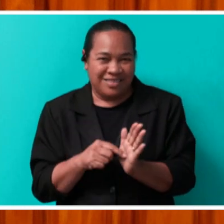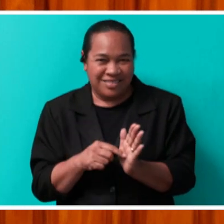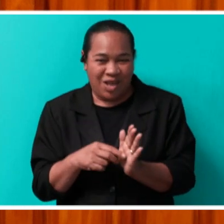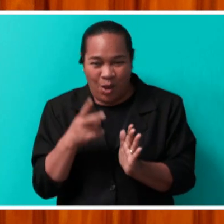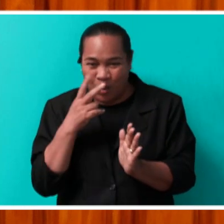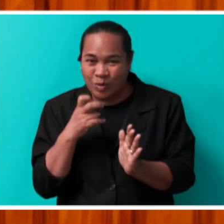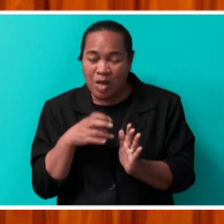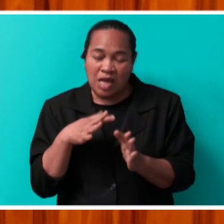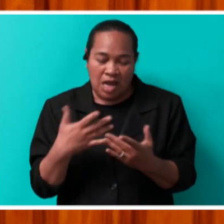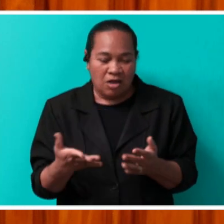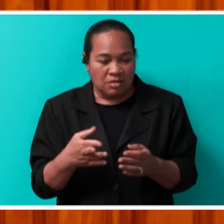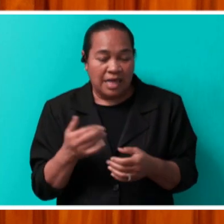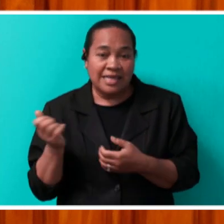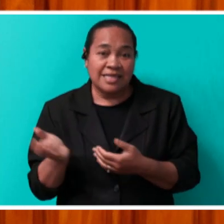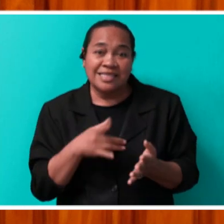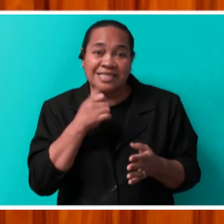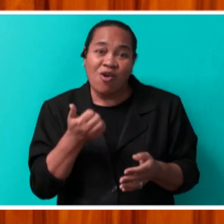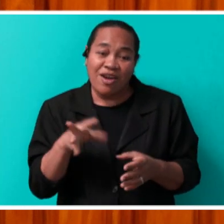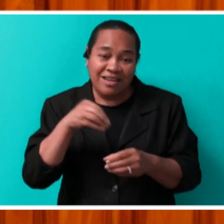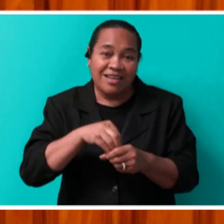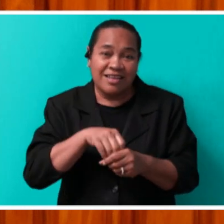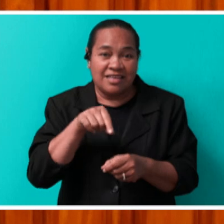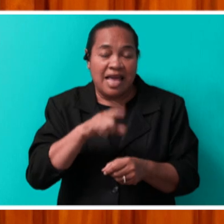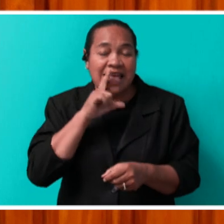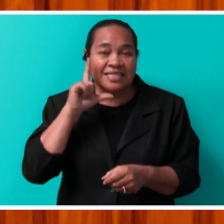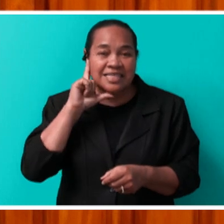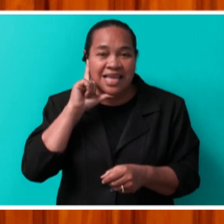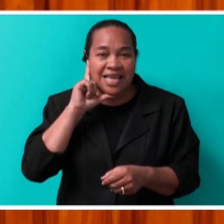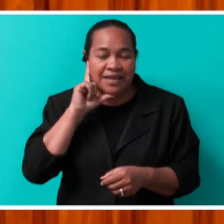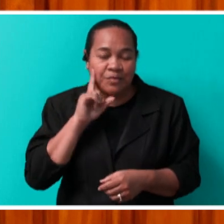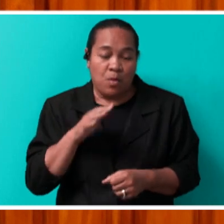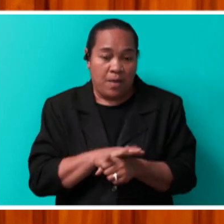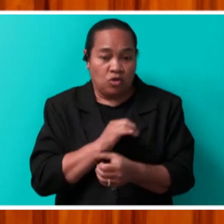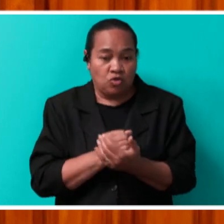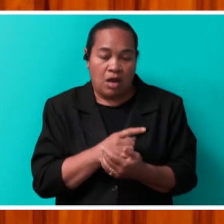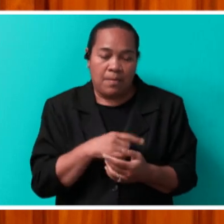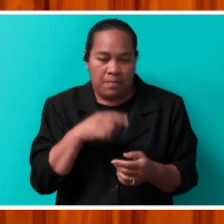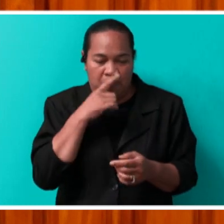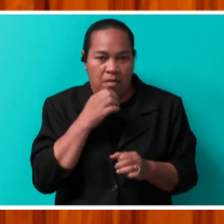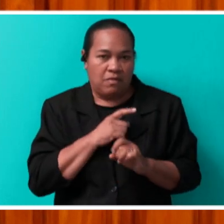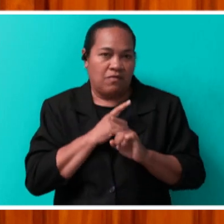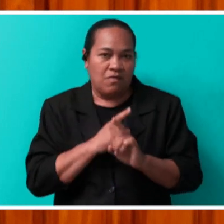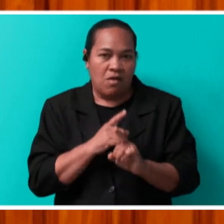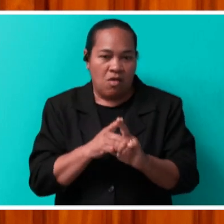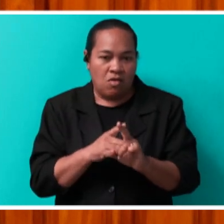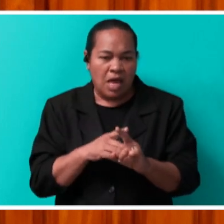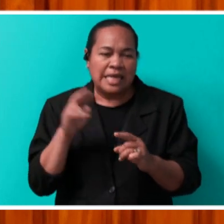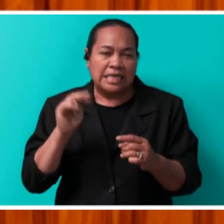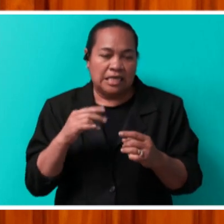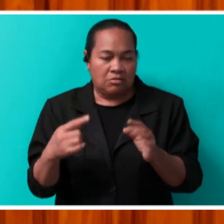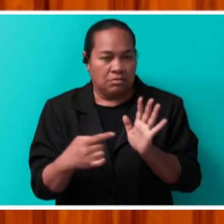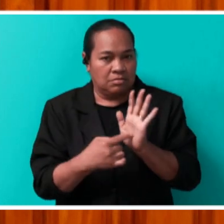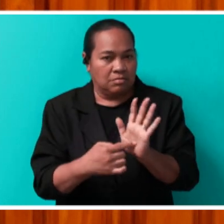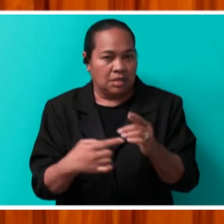that was presented yesterday, to ensure that we are in compliance with the requirements and with